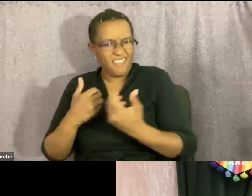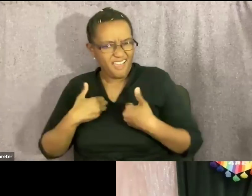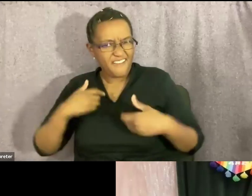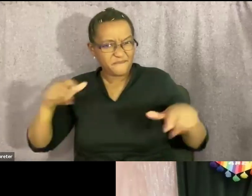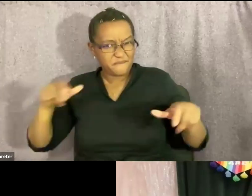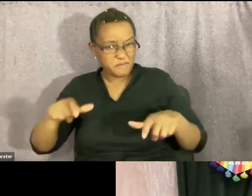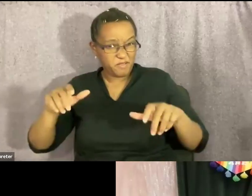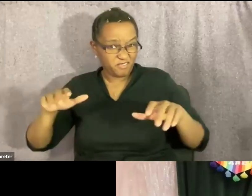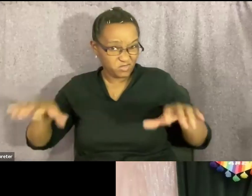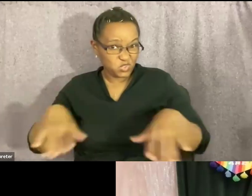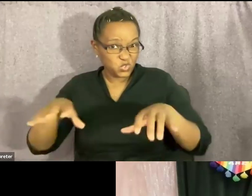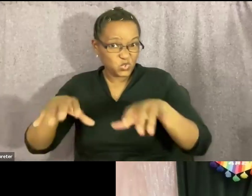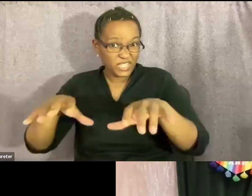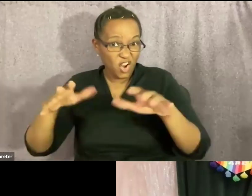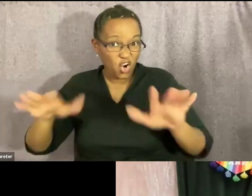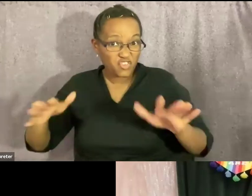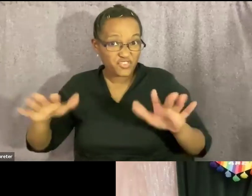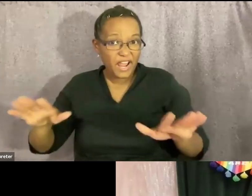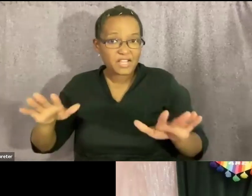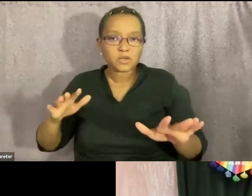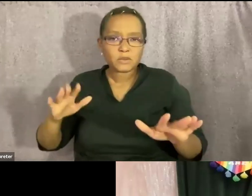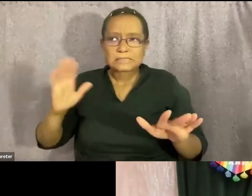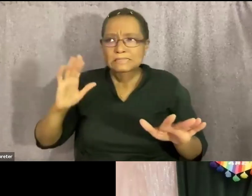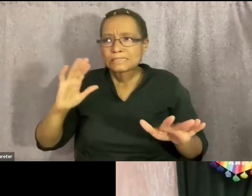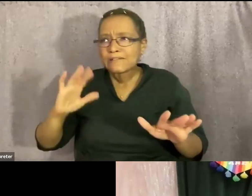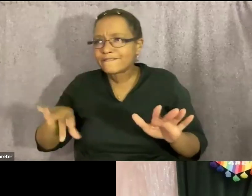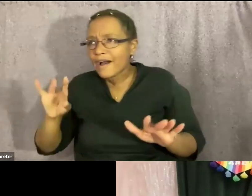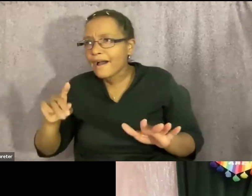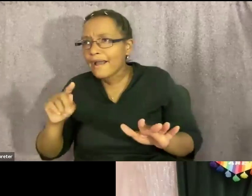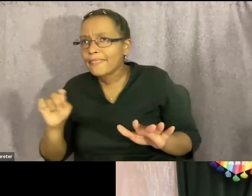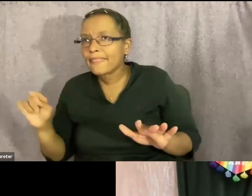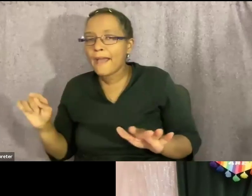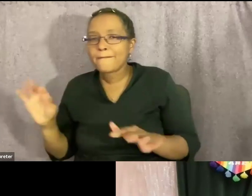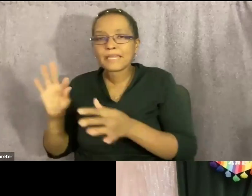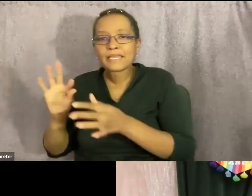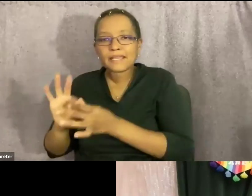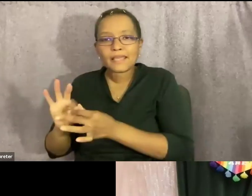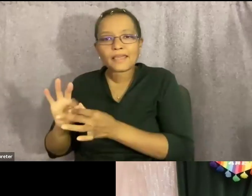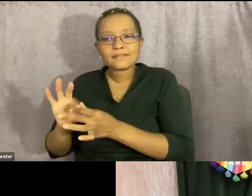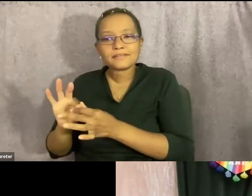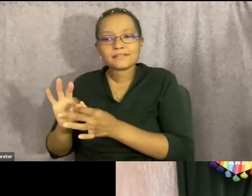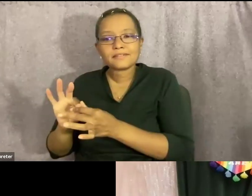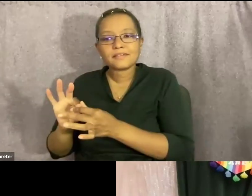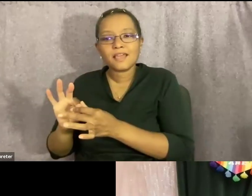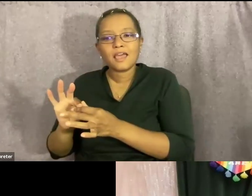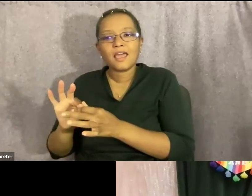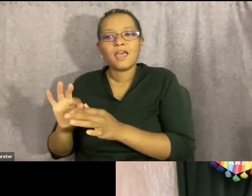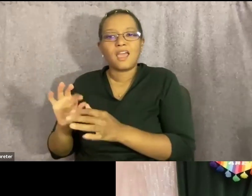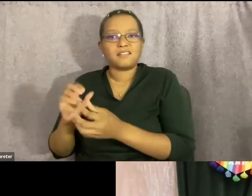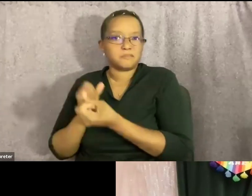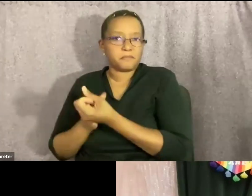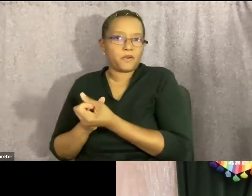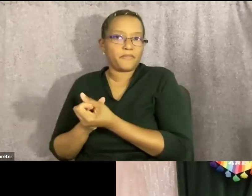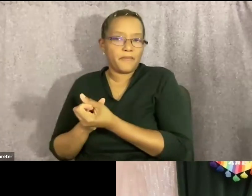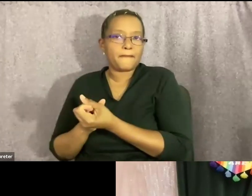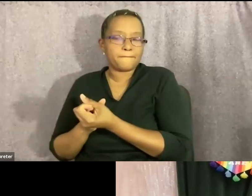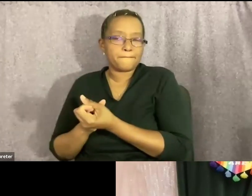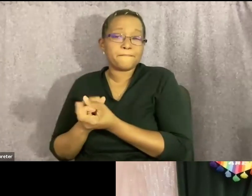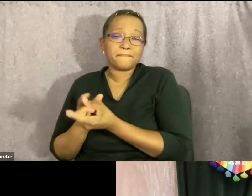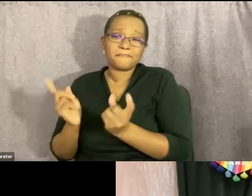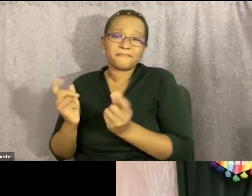And so we do a little education, but then within the relationship piece, we can easily connect other disability justice principles